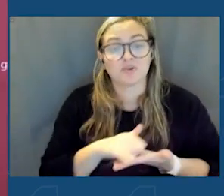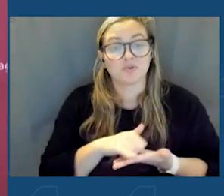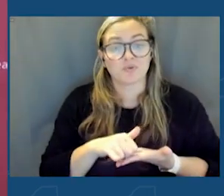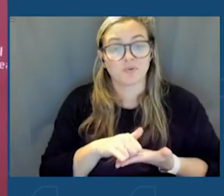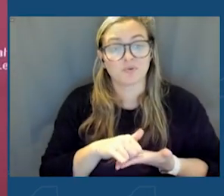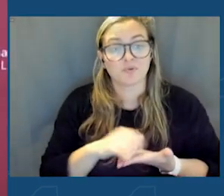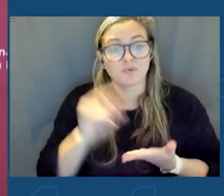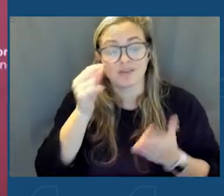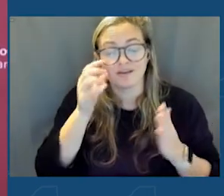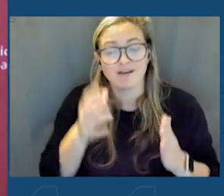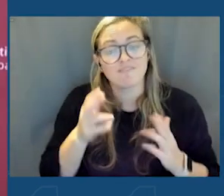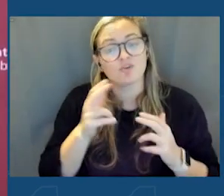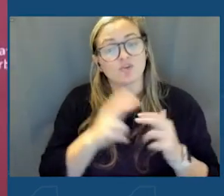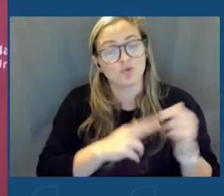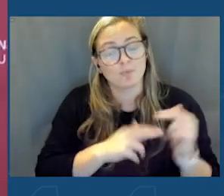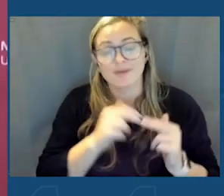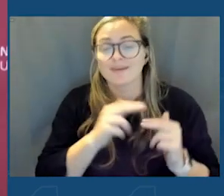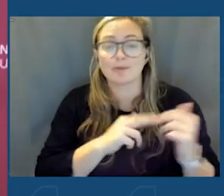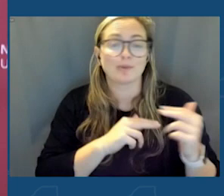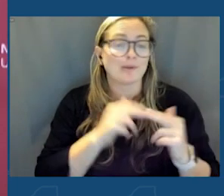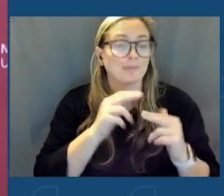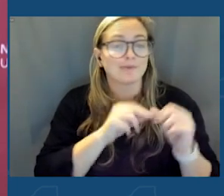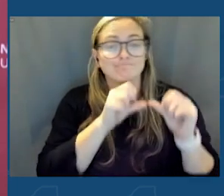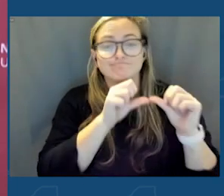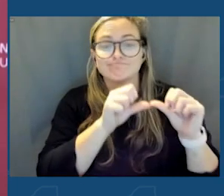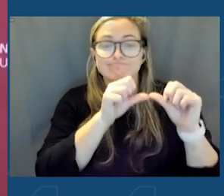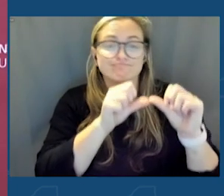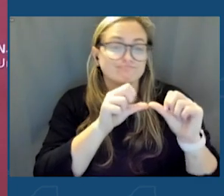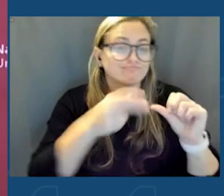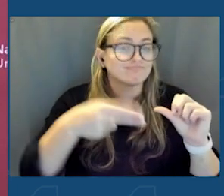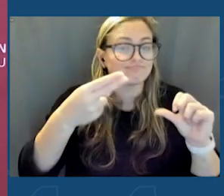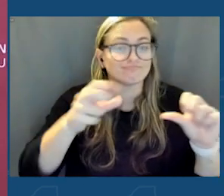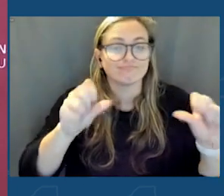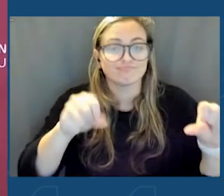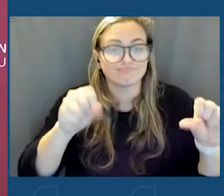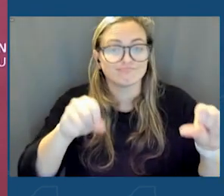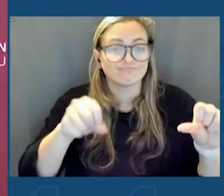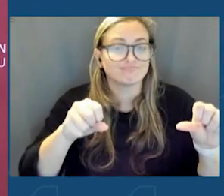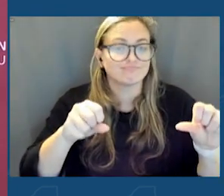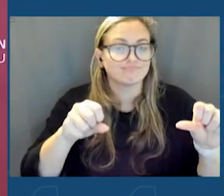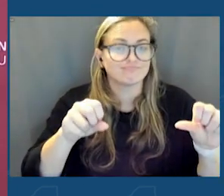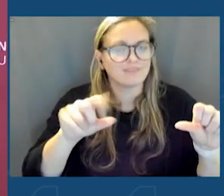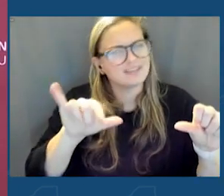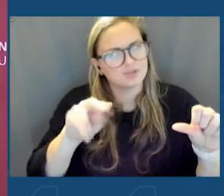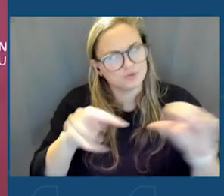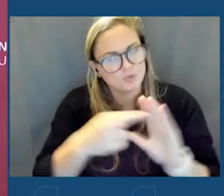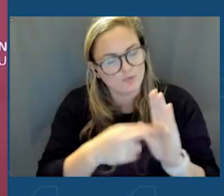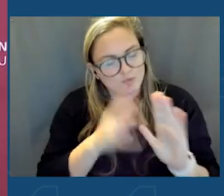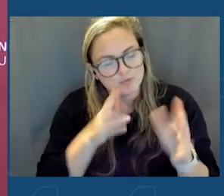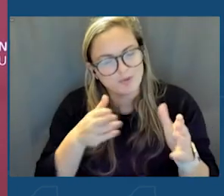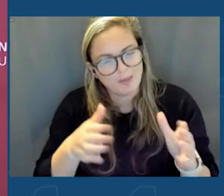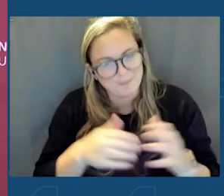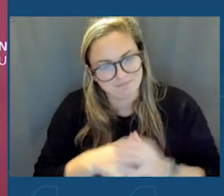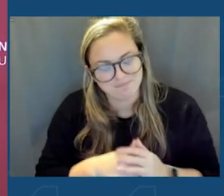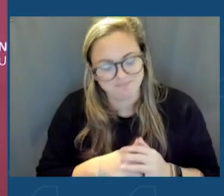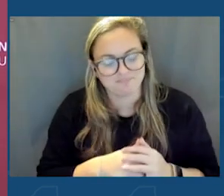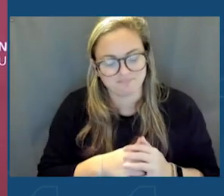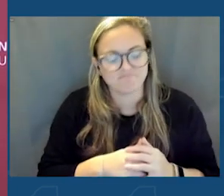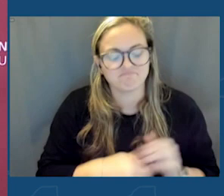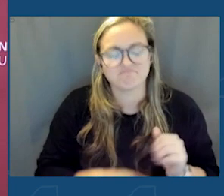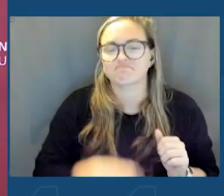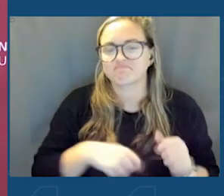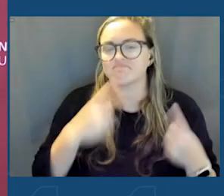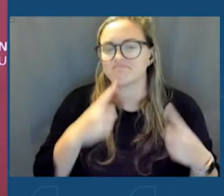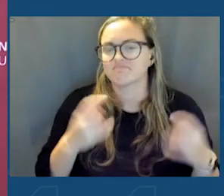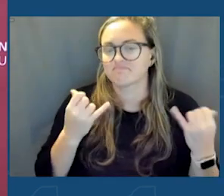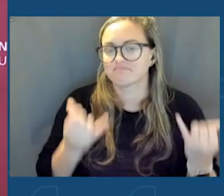you build to the sky, as high as the zoning rules will allow you to build. And I'm proud to announce